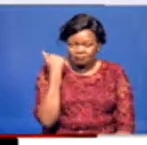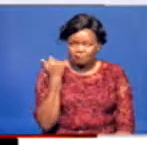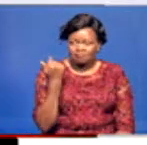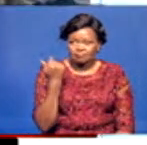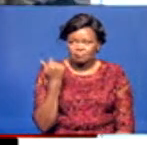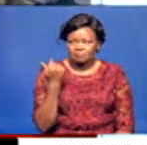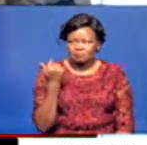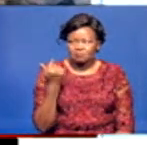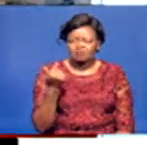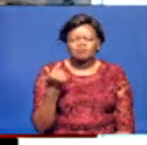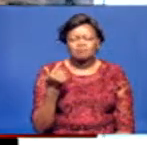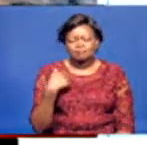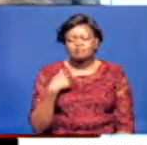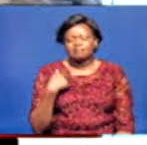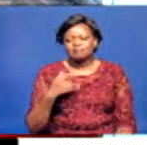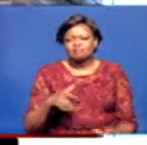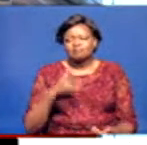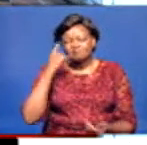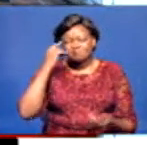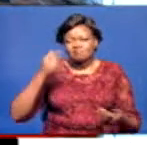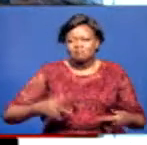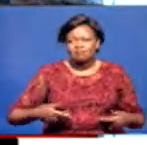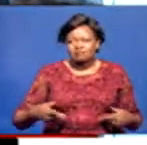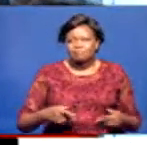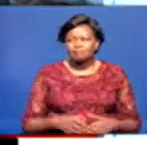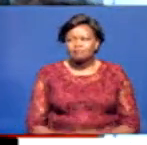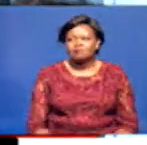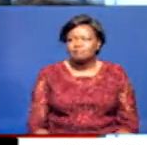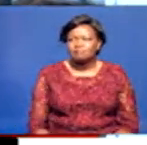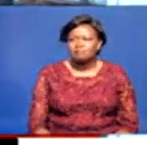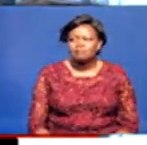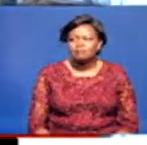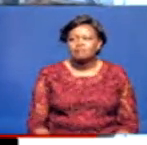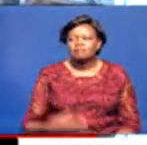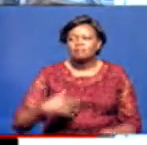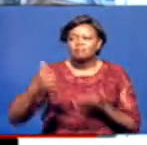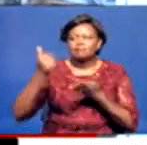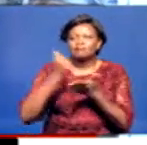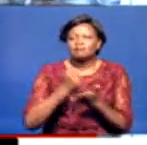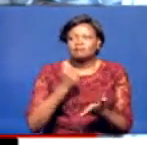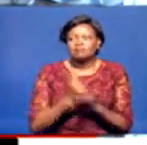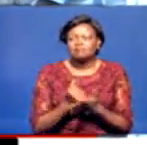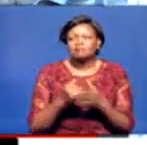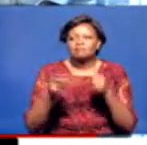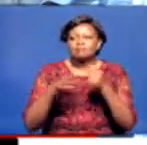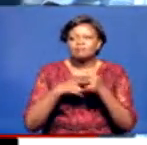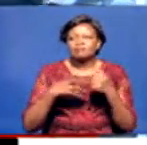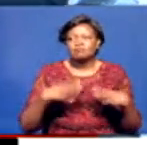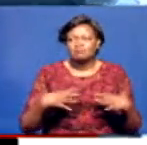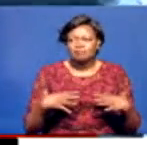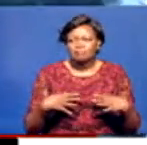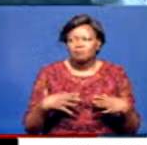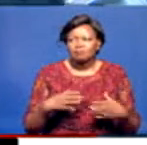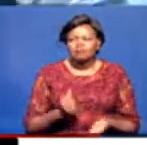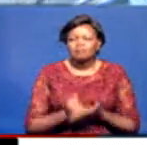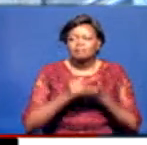Nalilia vijana. Fairview Furnitures has been able to employ 7 pairs of hands to help with the smooth run of the business, but the young